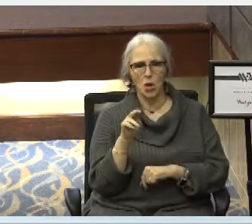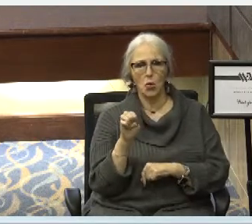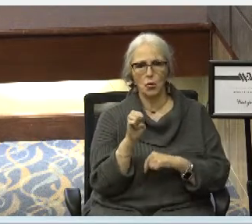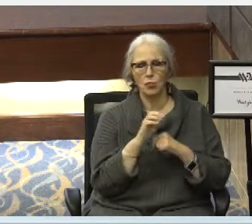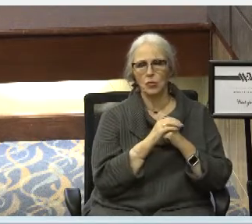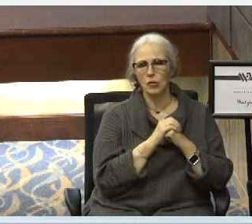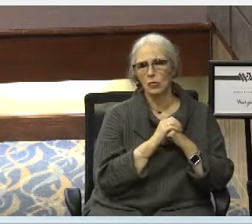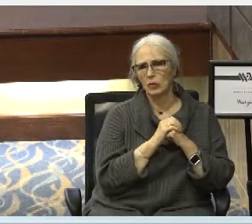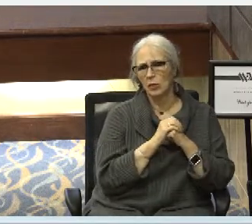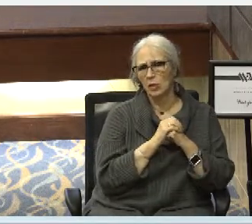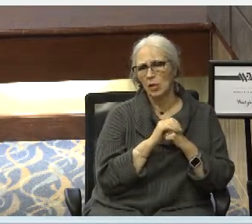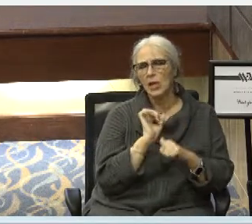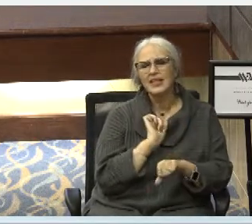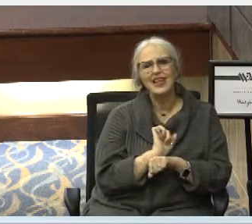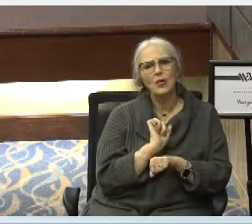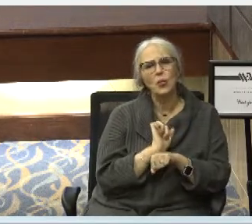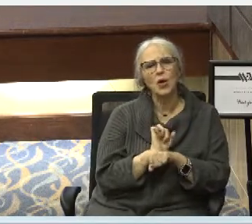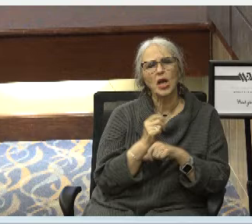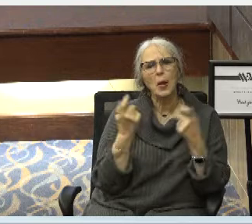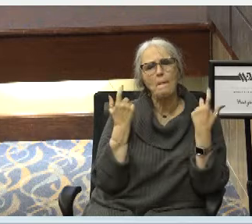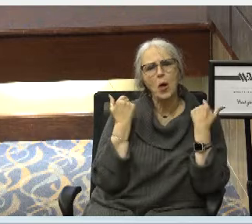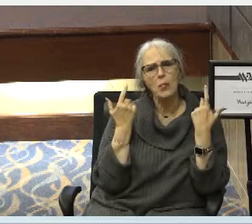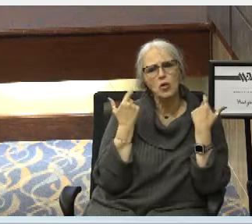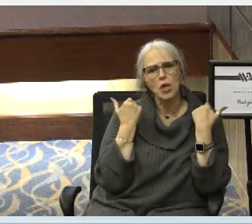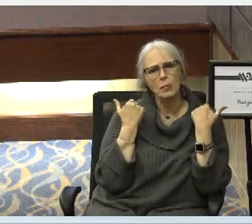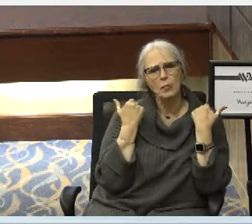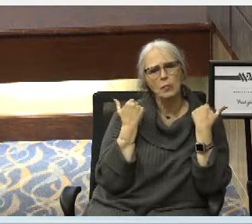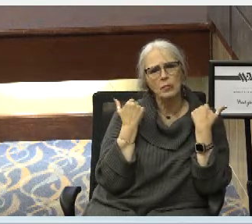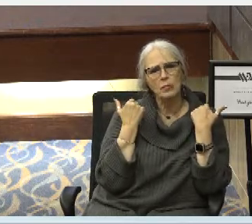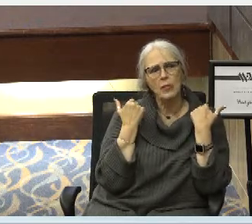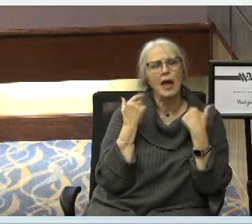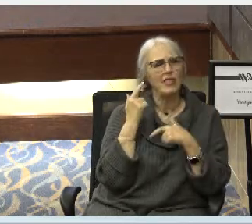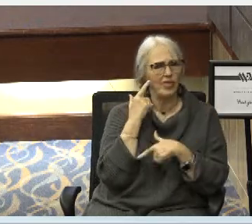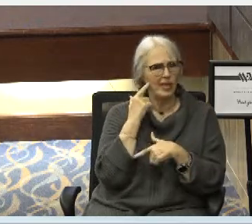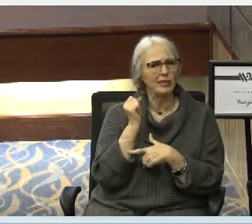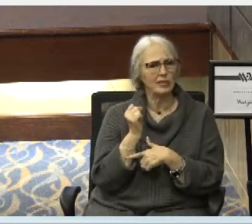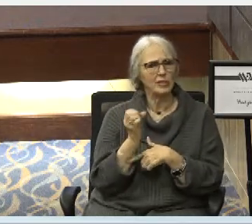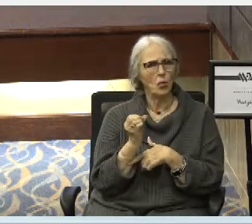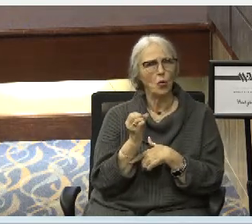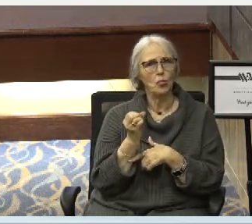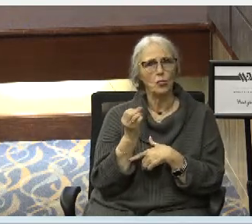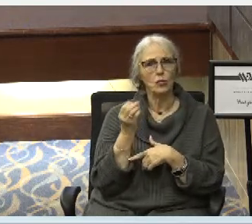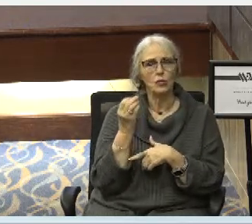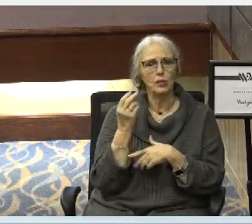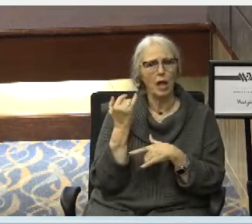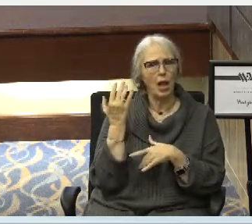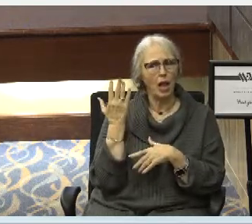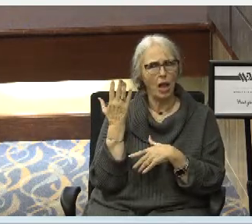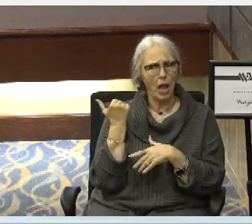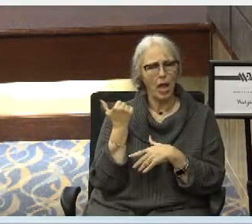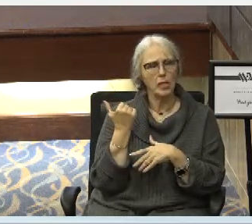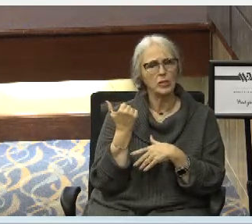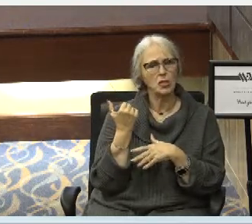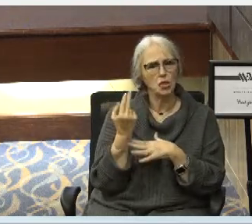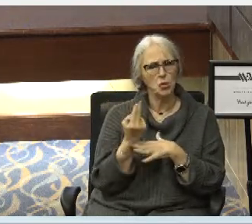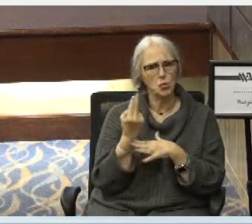there. So wasn't it operating as a barber shop or something like that? I believe so, but the last use was a barber shop.